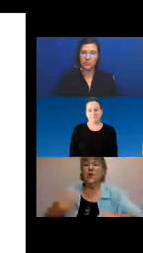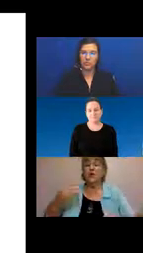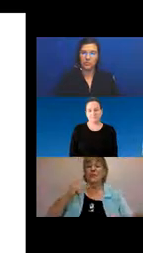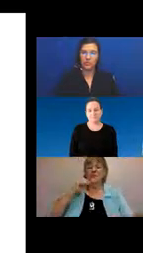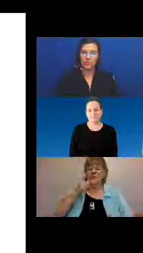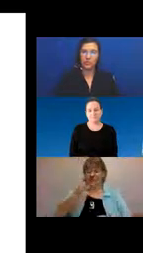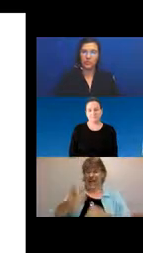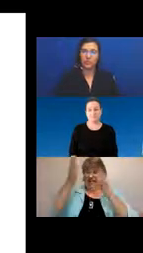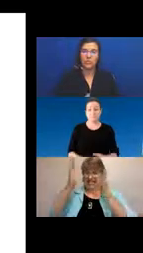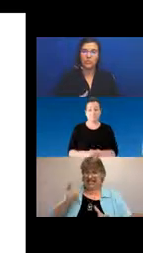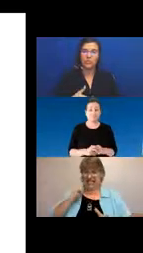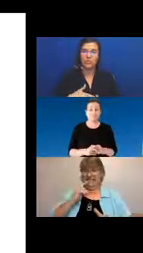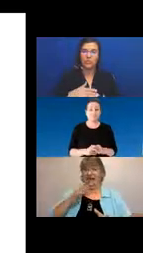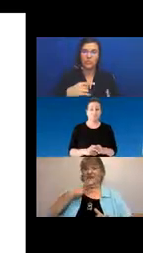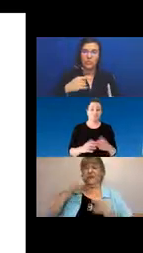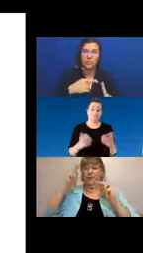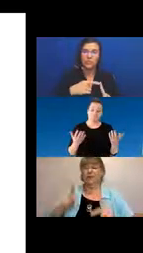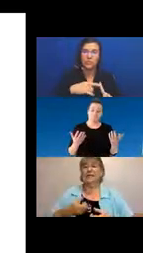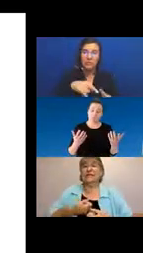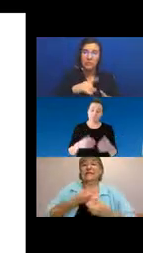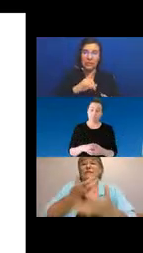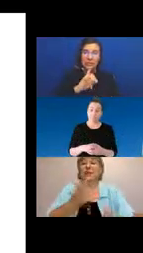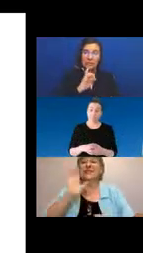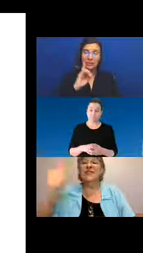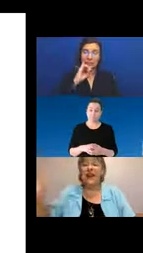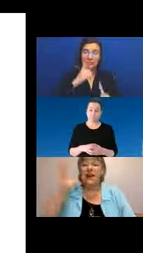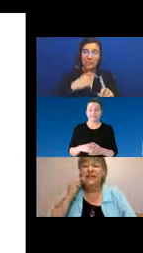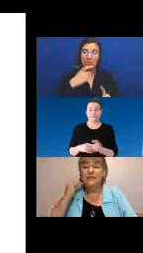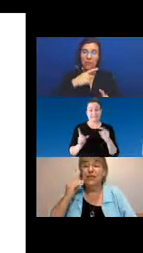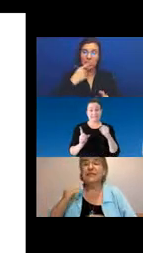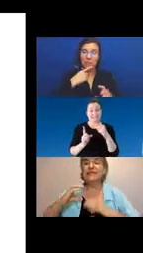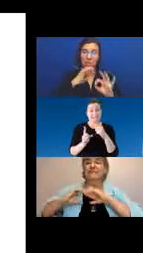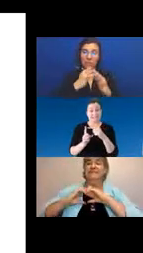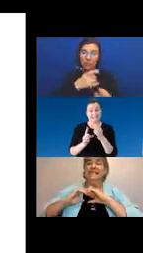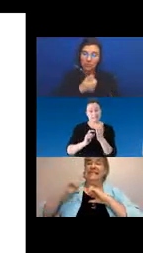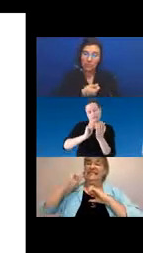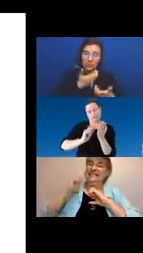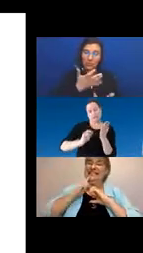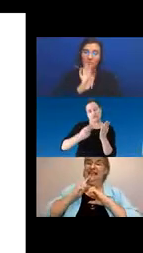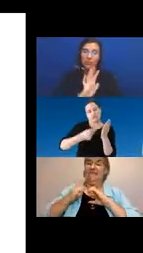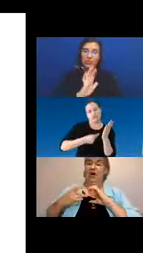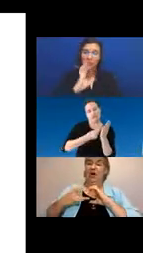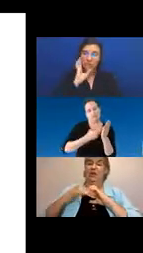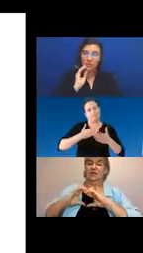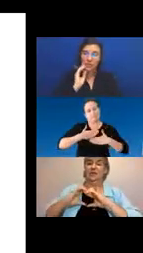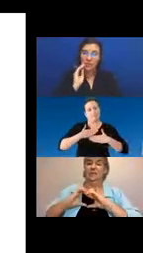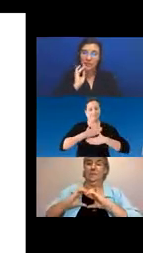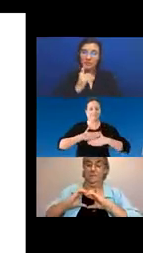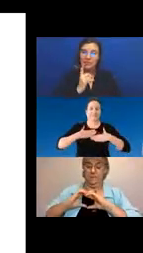So that deaf of hearing person expressed their experience, deaf